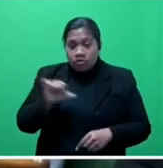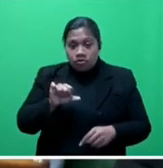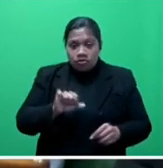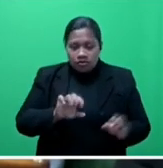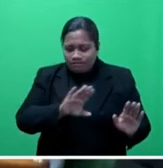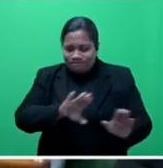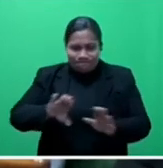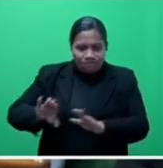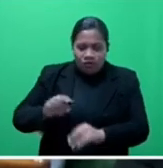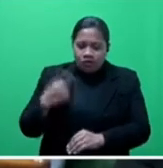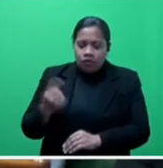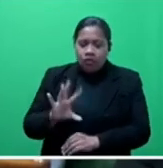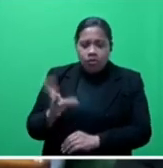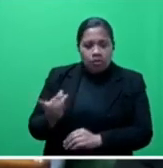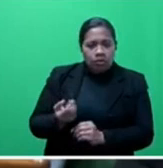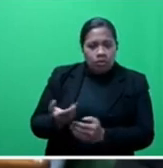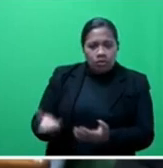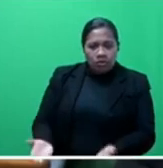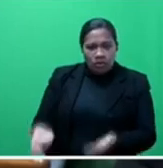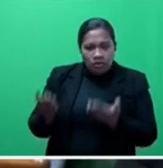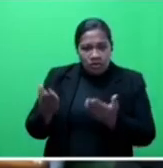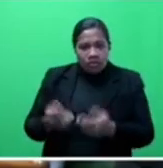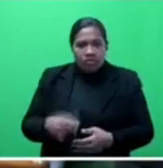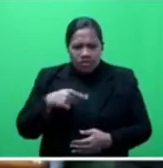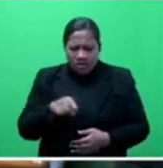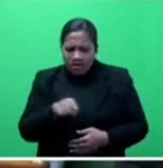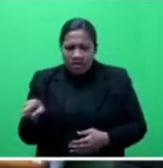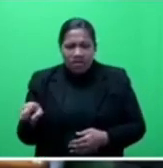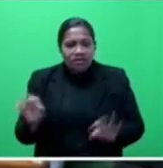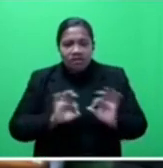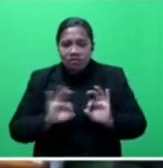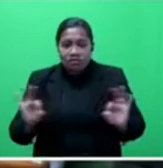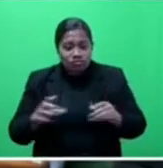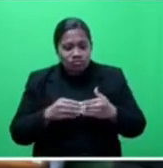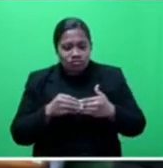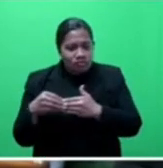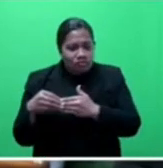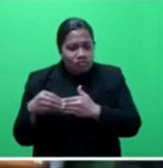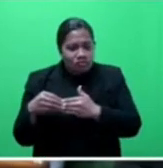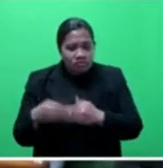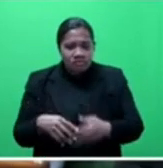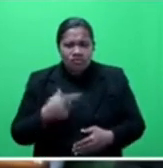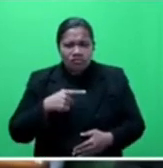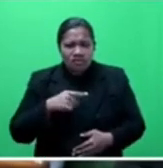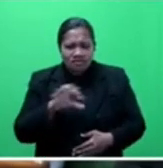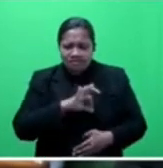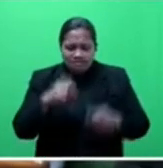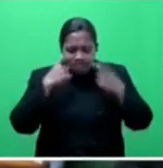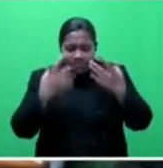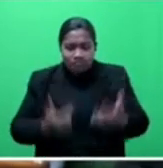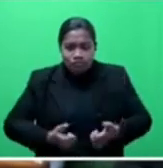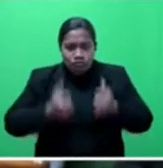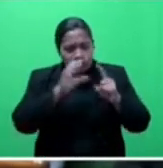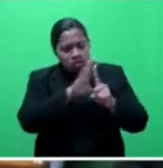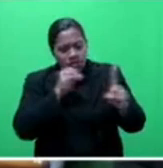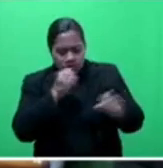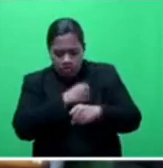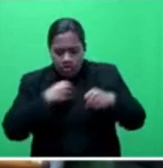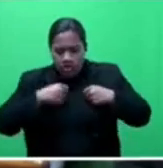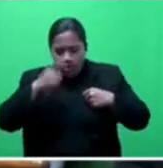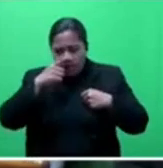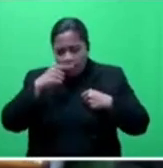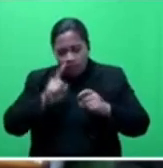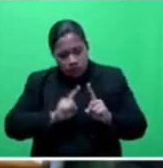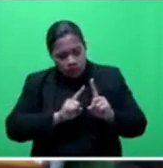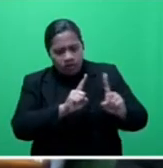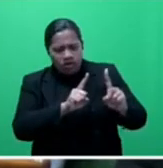are, because they are certainly not leaders, as they do not set good examples for our young people to follow. Instead,